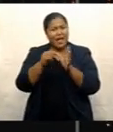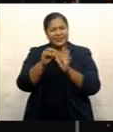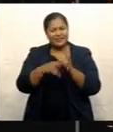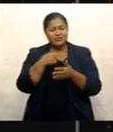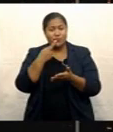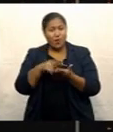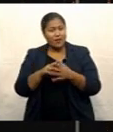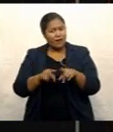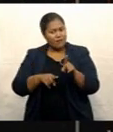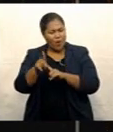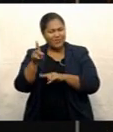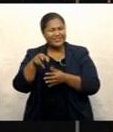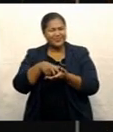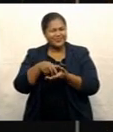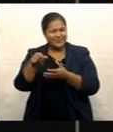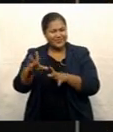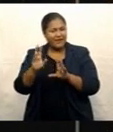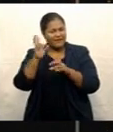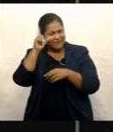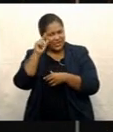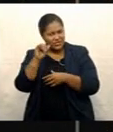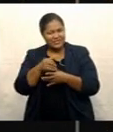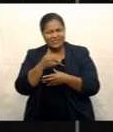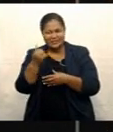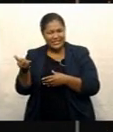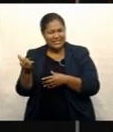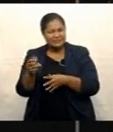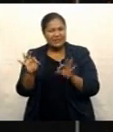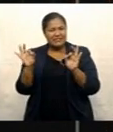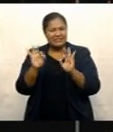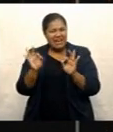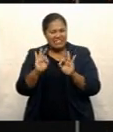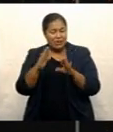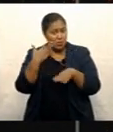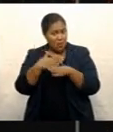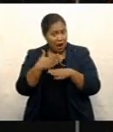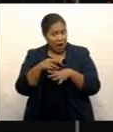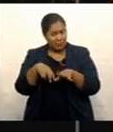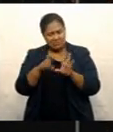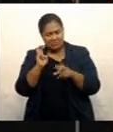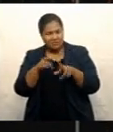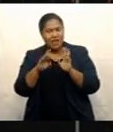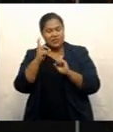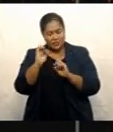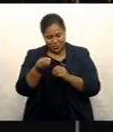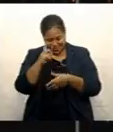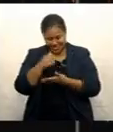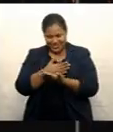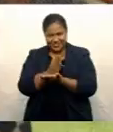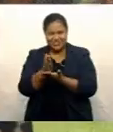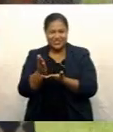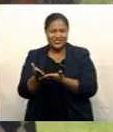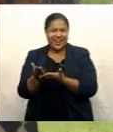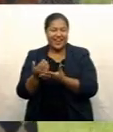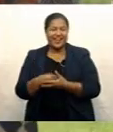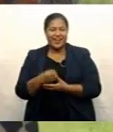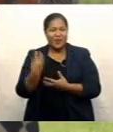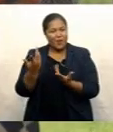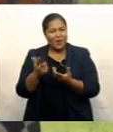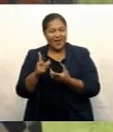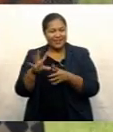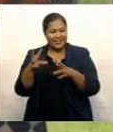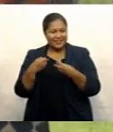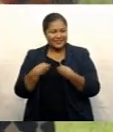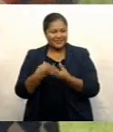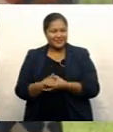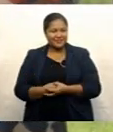these vulnerable Fijians have been left with or jobless. However, sharing has kept them going.